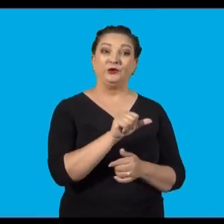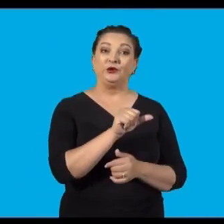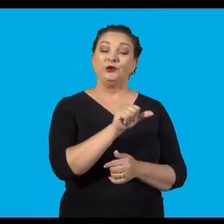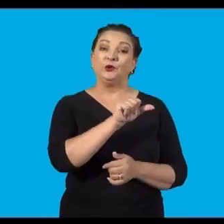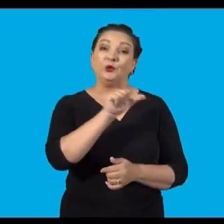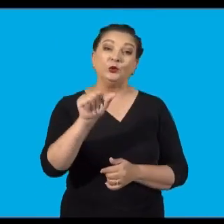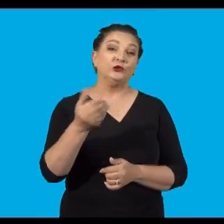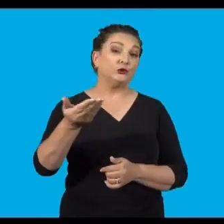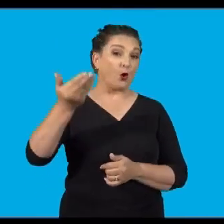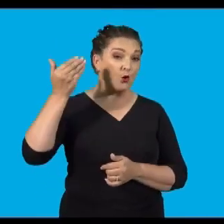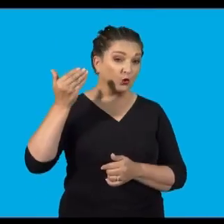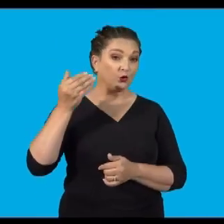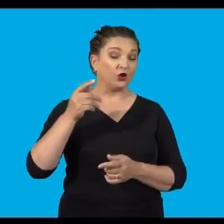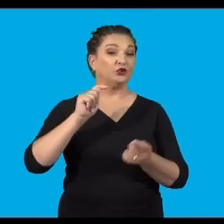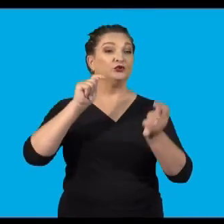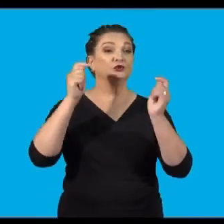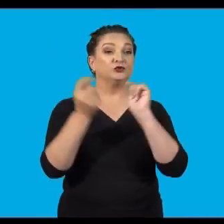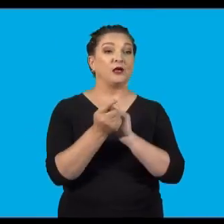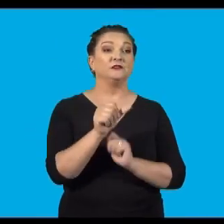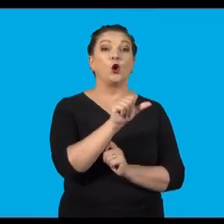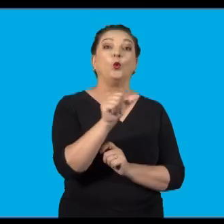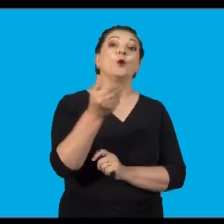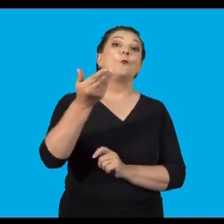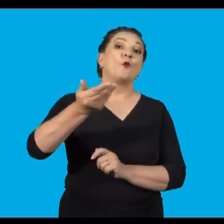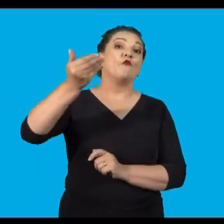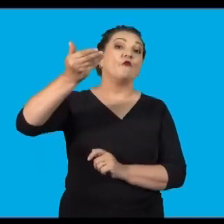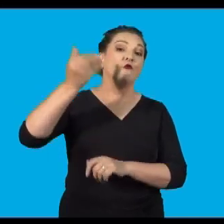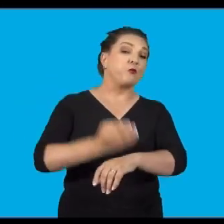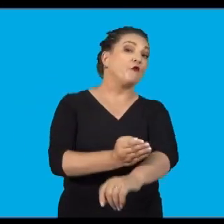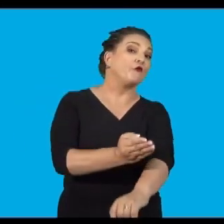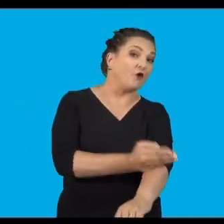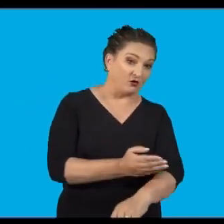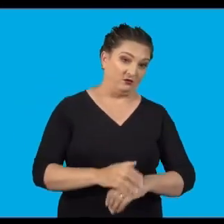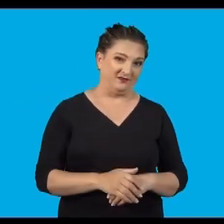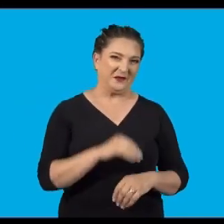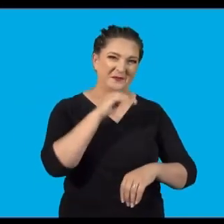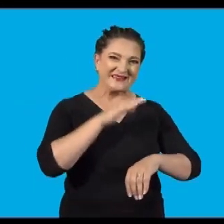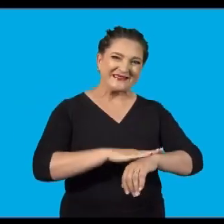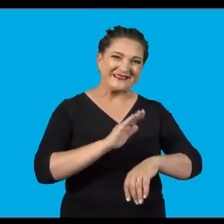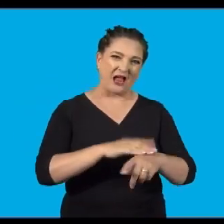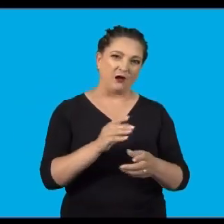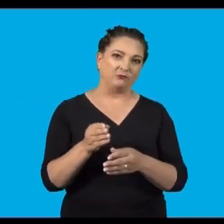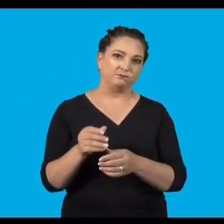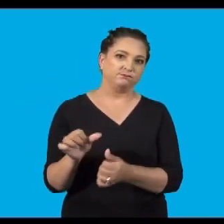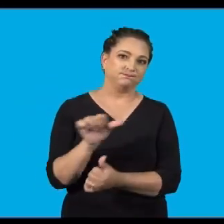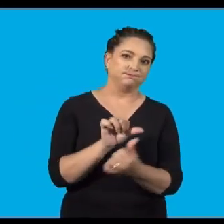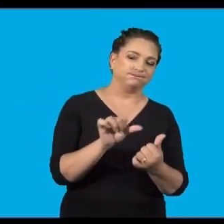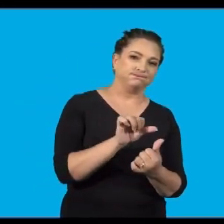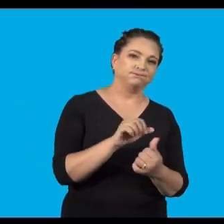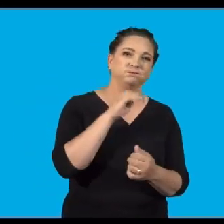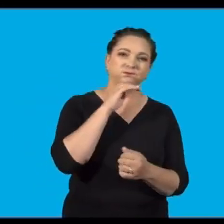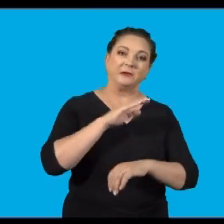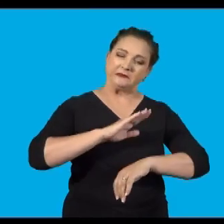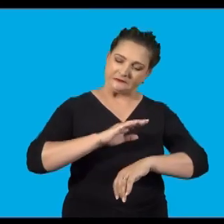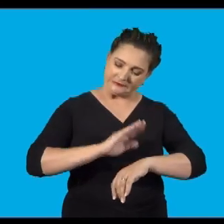there. A few weeks ago became a few weeks before. So the shift in time, all